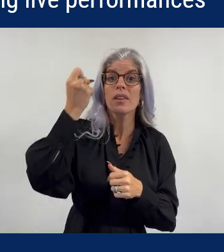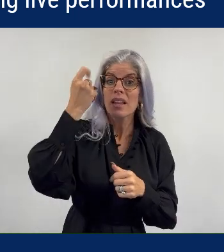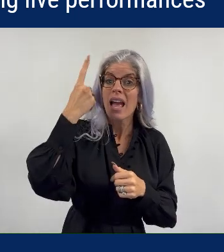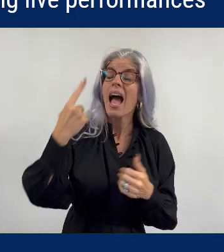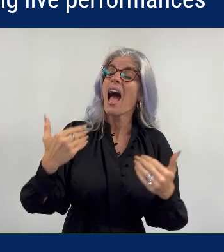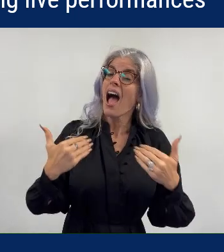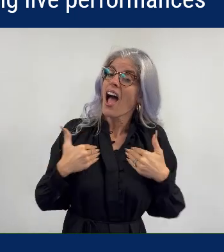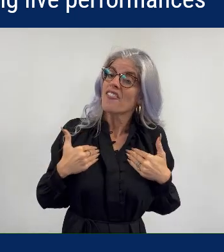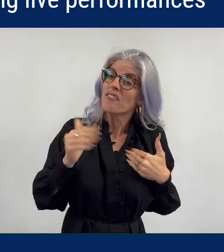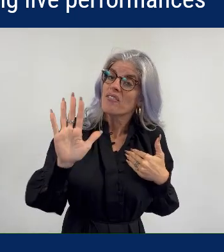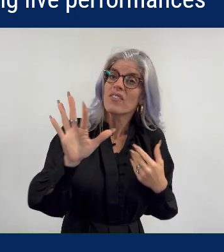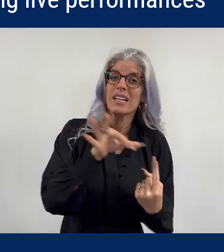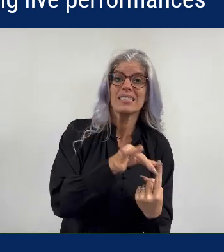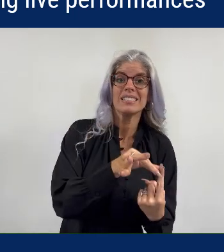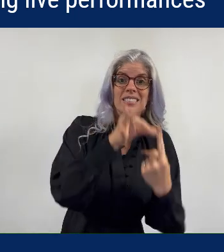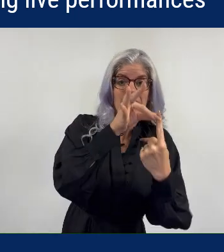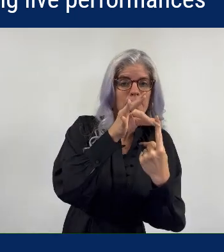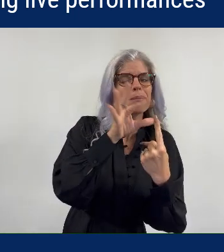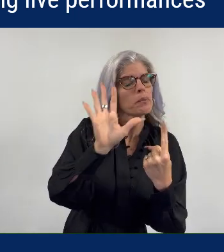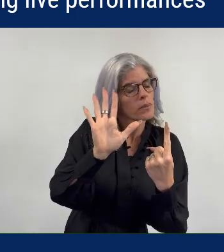4.